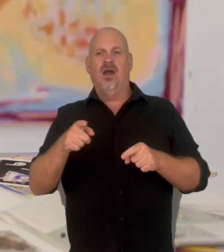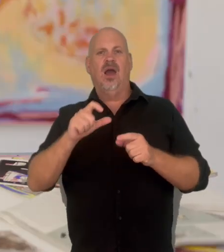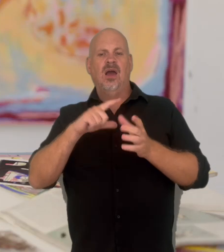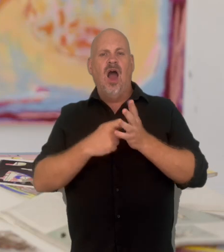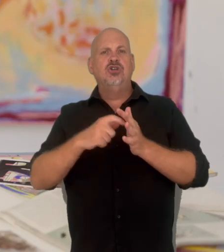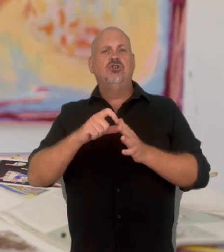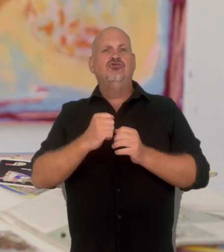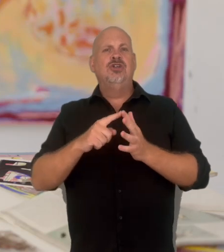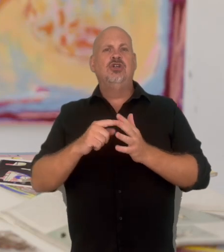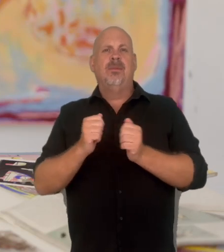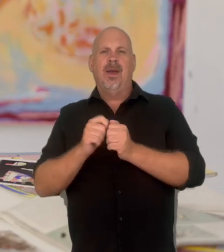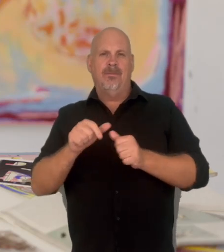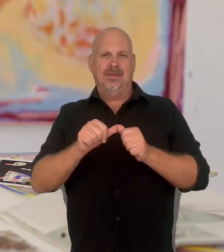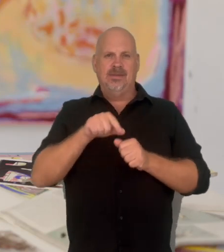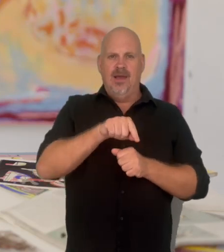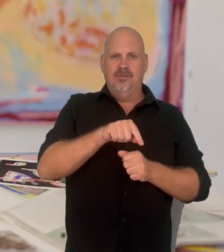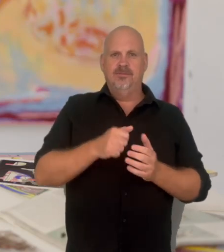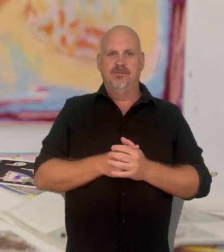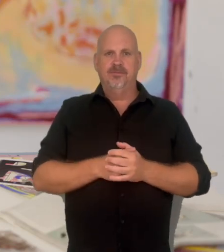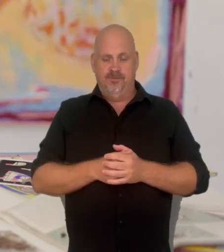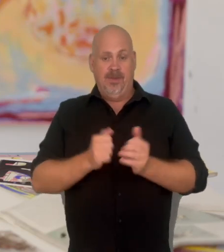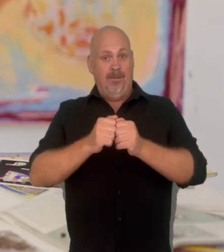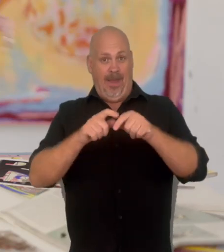going to tape down the paper